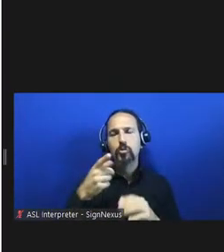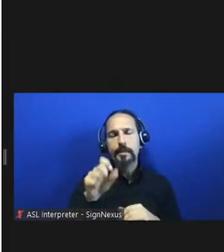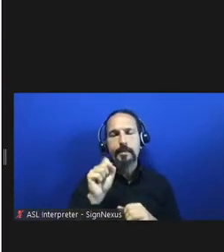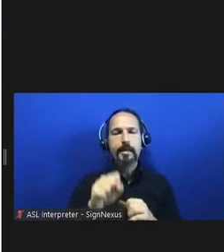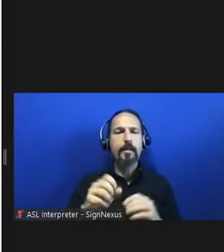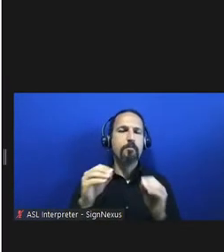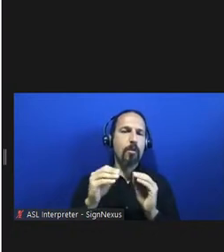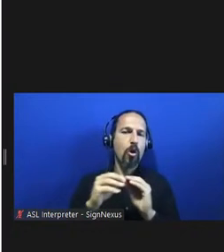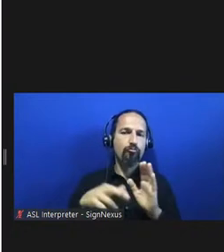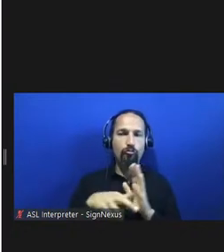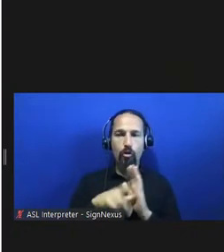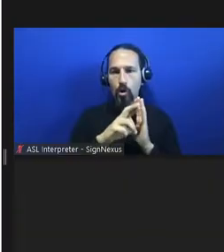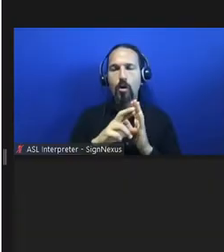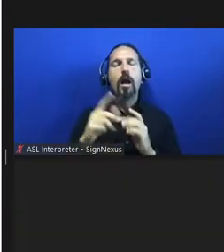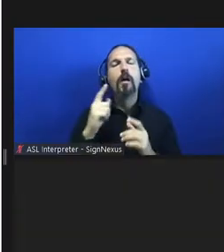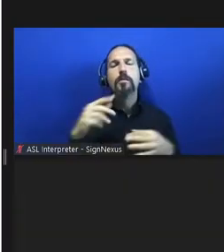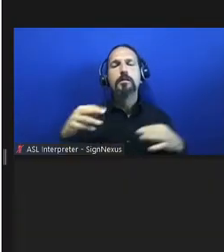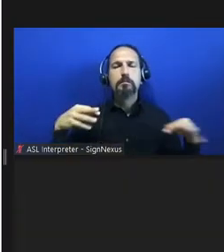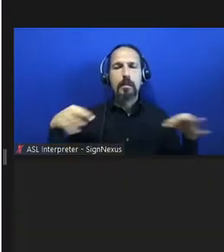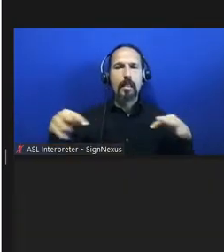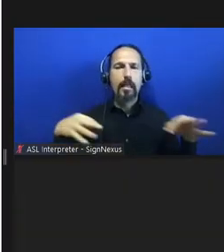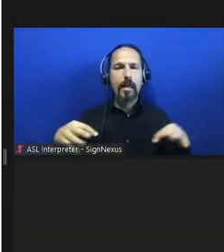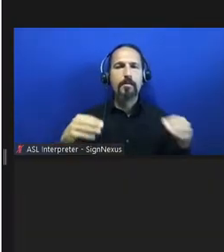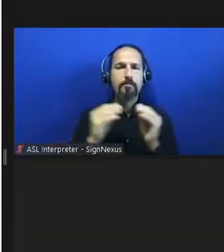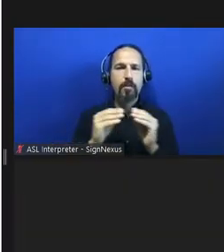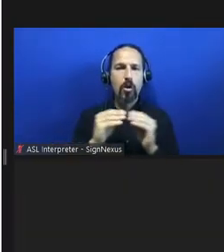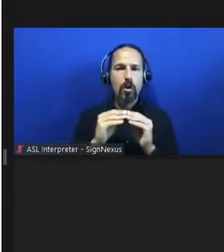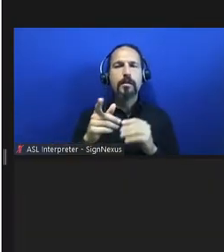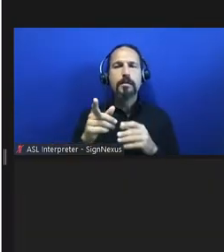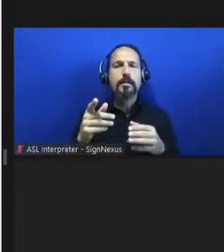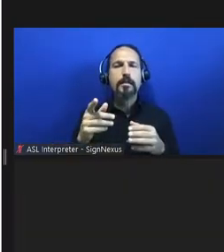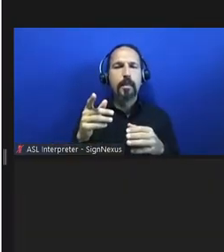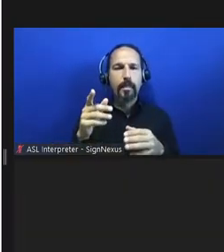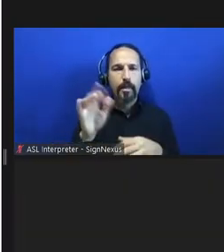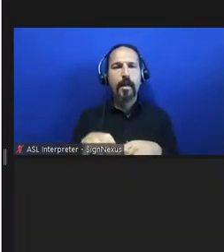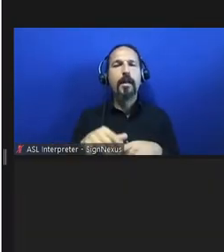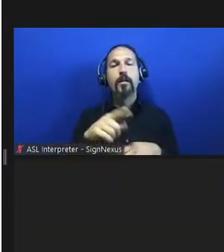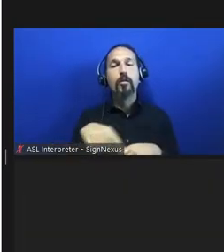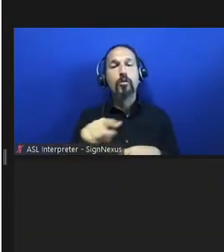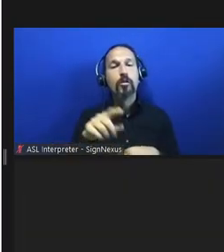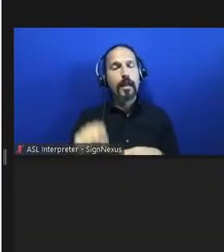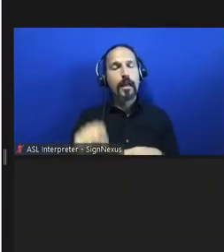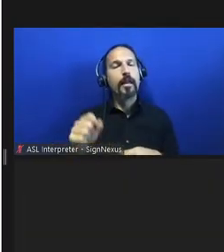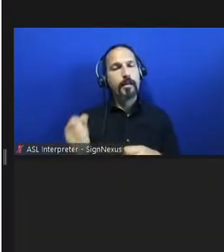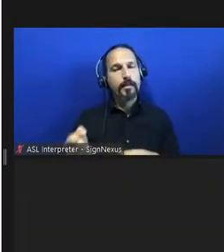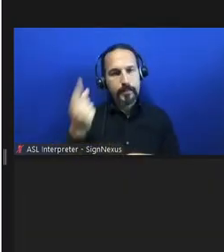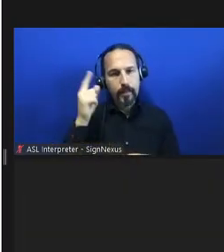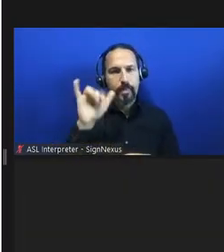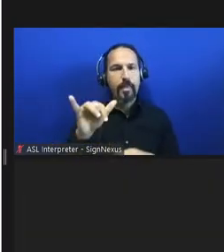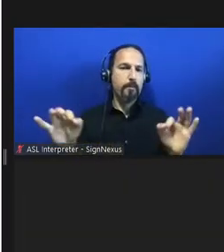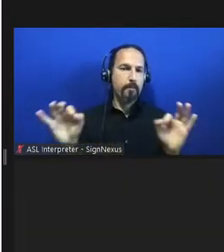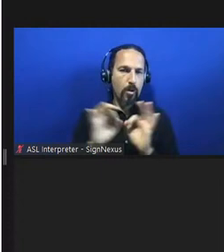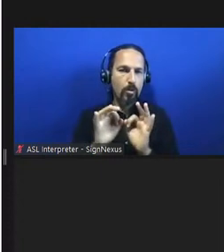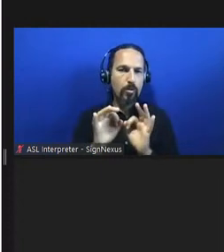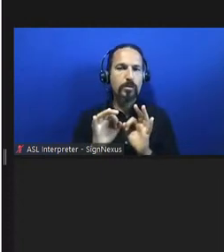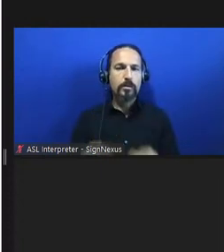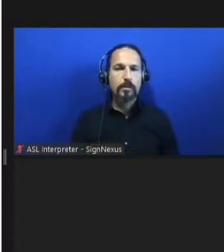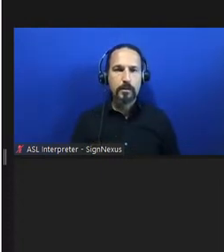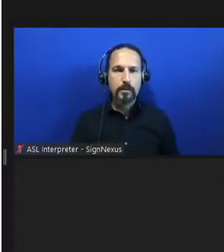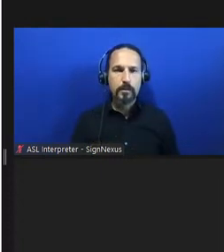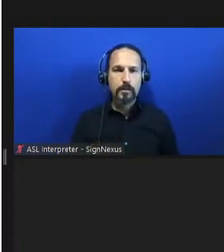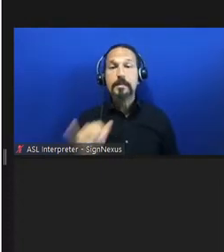review I am going to spend a few moments reviewing and explaining it here so everyone can understand its importance